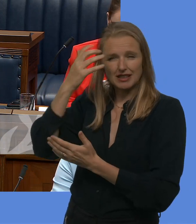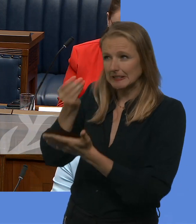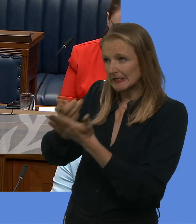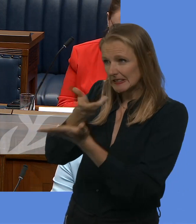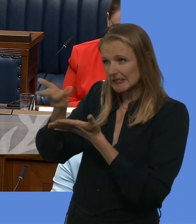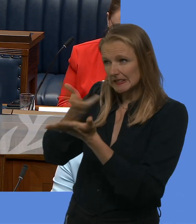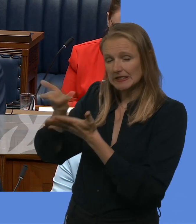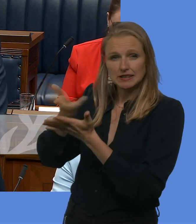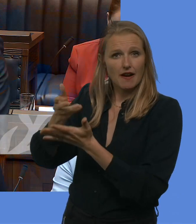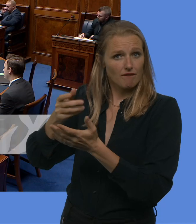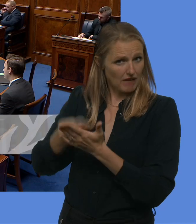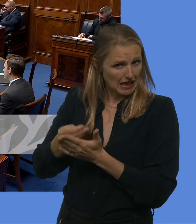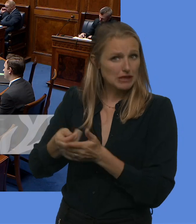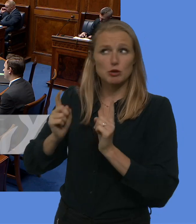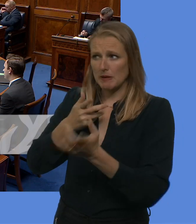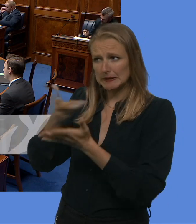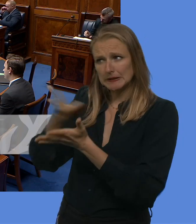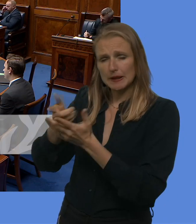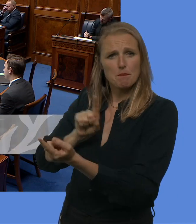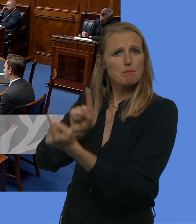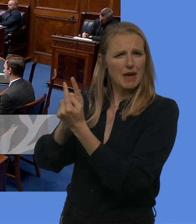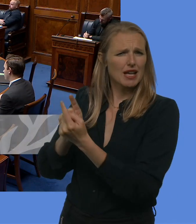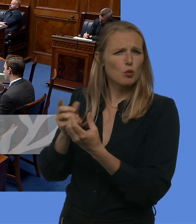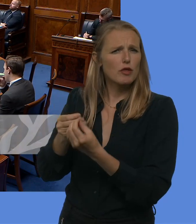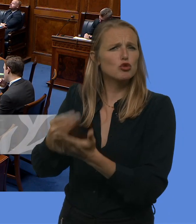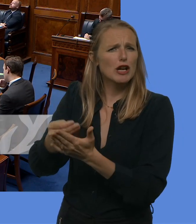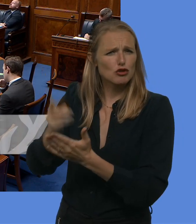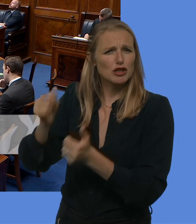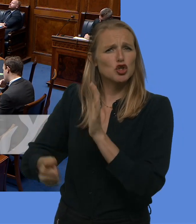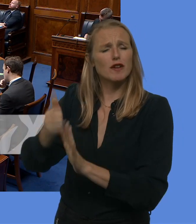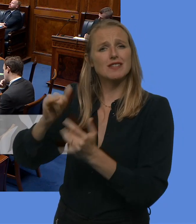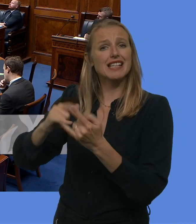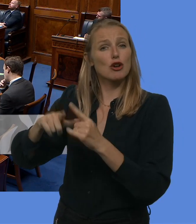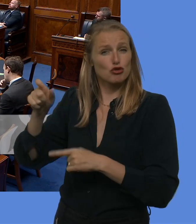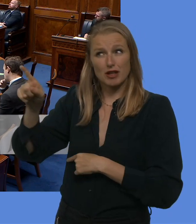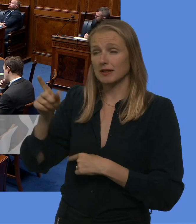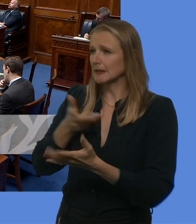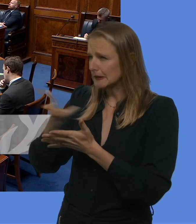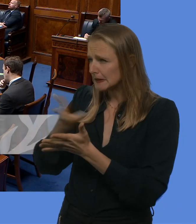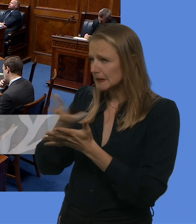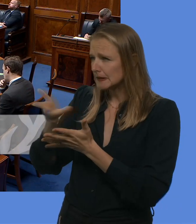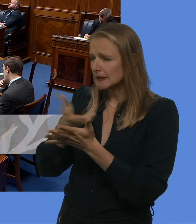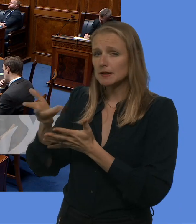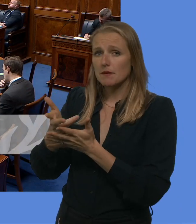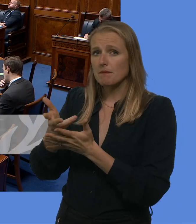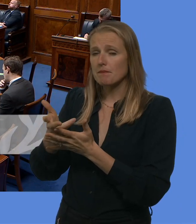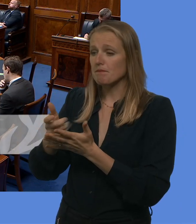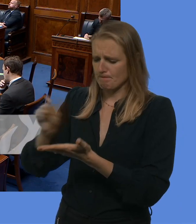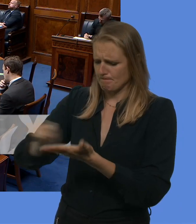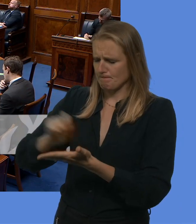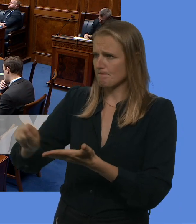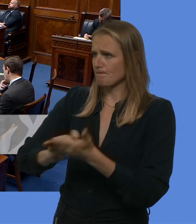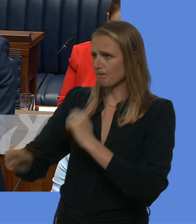Executive, engaged and met with the Chief Secretary to the Treasury, put that formally into